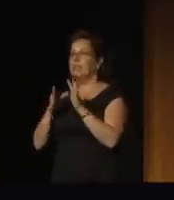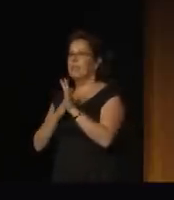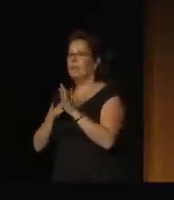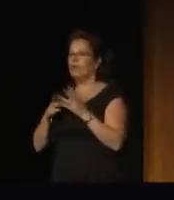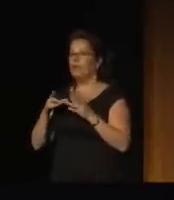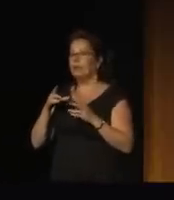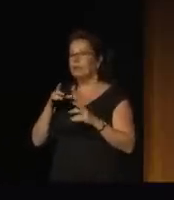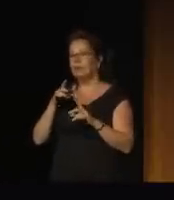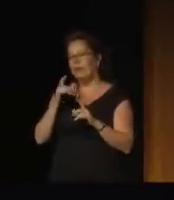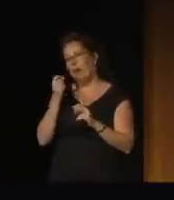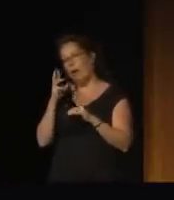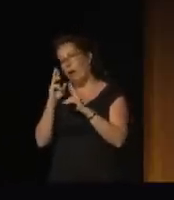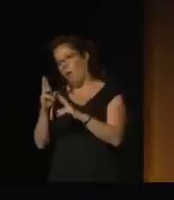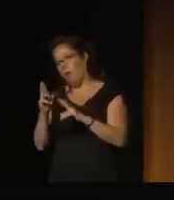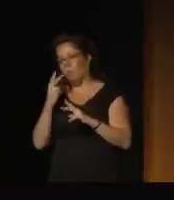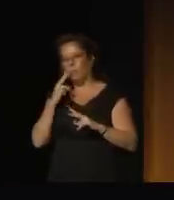lives matter more.